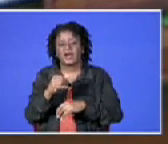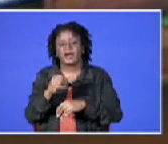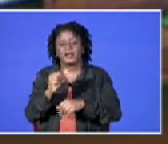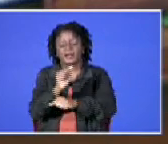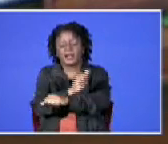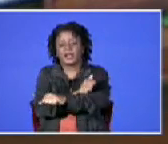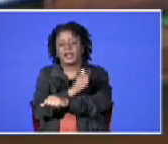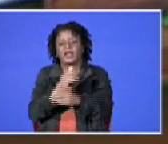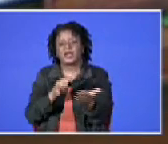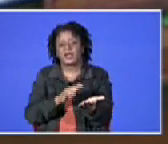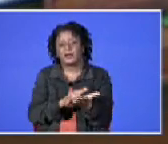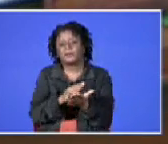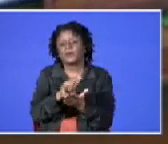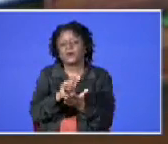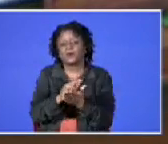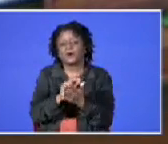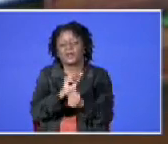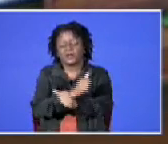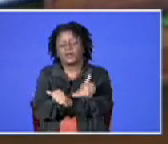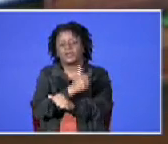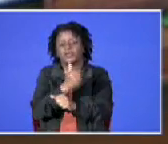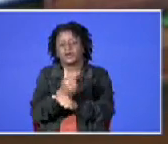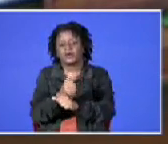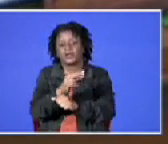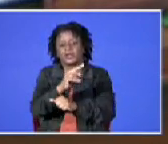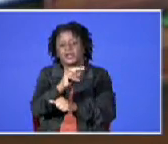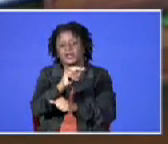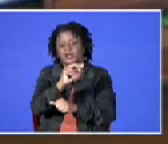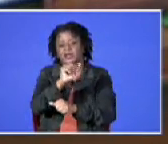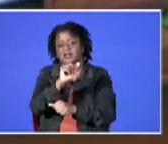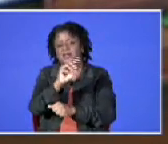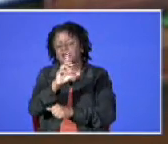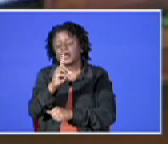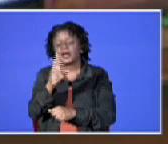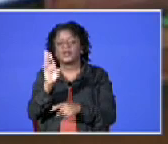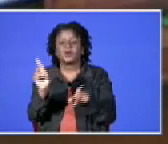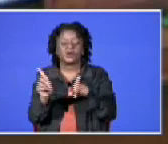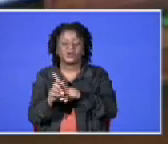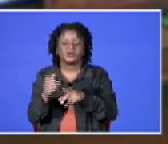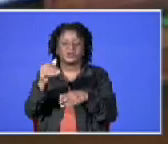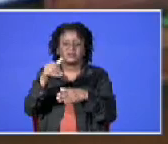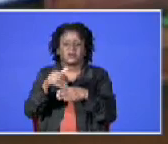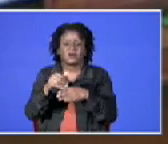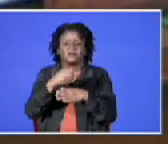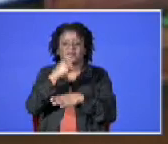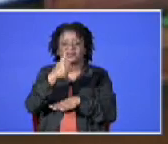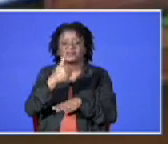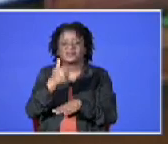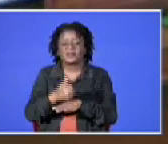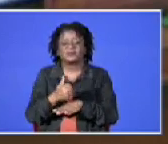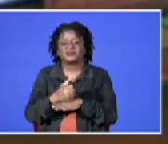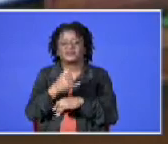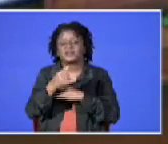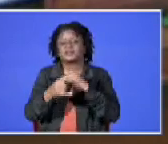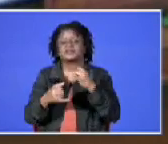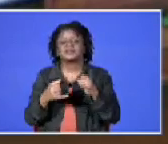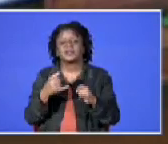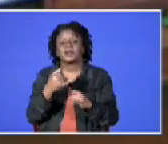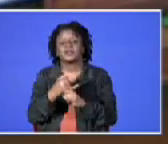are also involved in establishing international protocols so